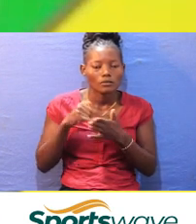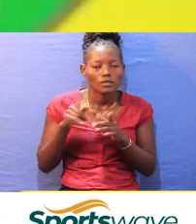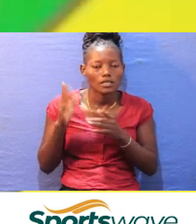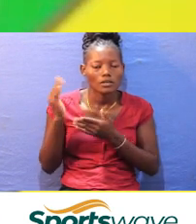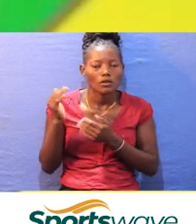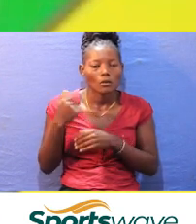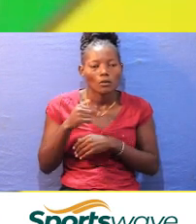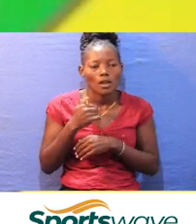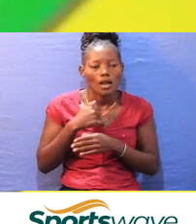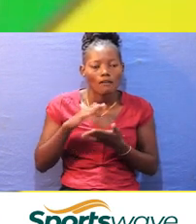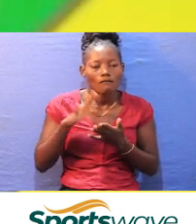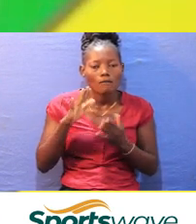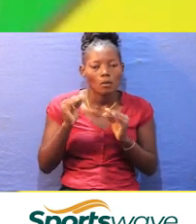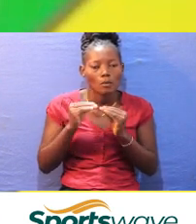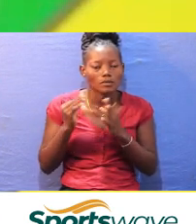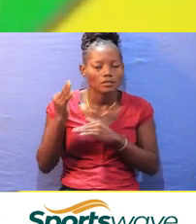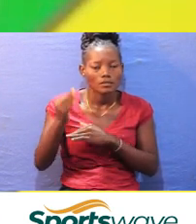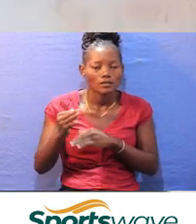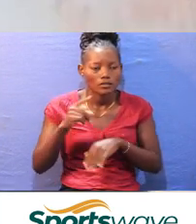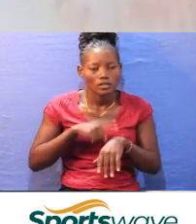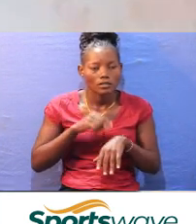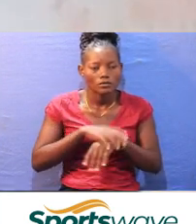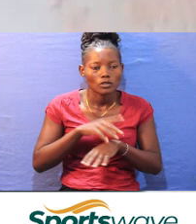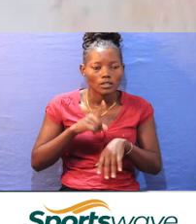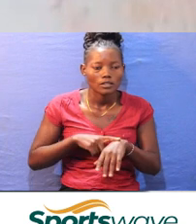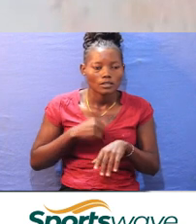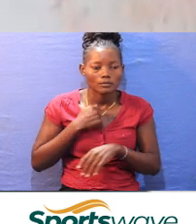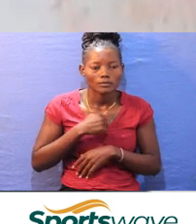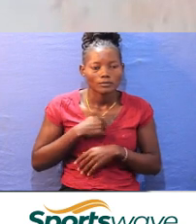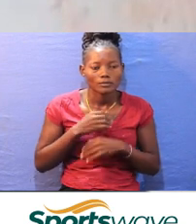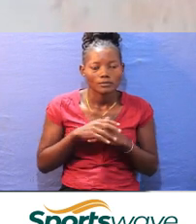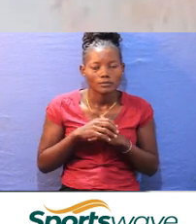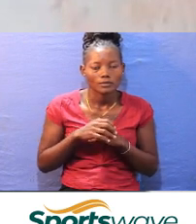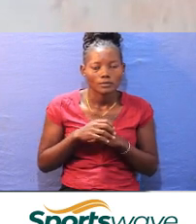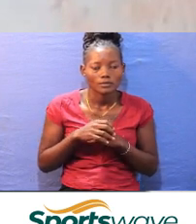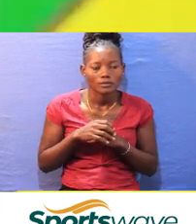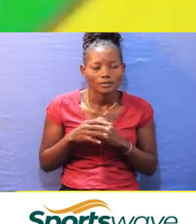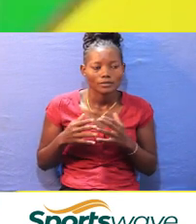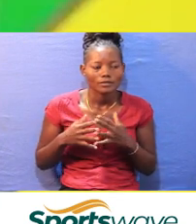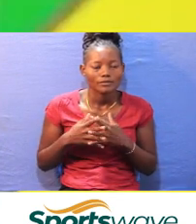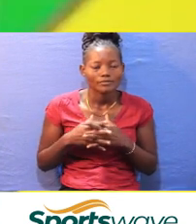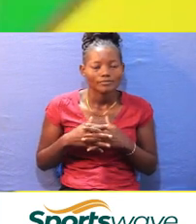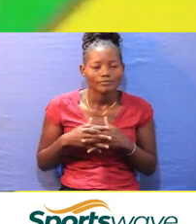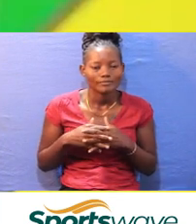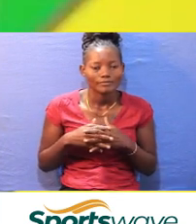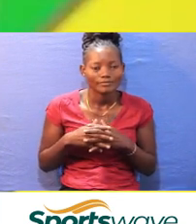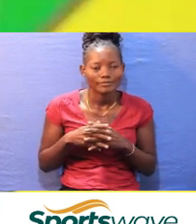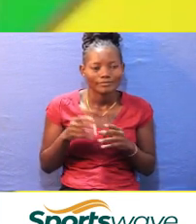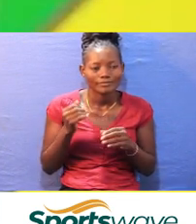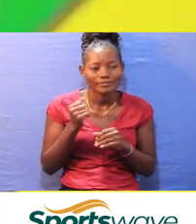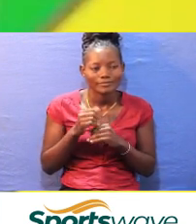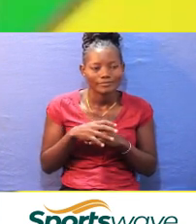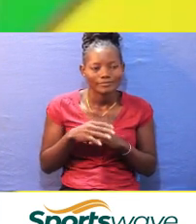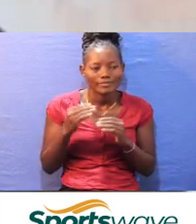sessions in the future when you find time. Sorry for I'd love to engaging you very early in the morning before you go to work. No, that's